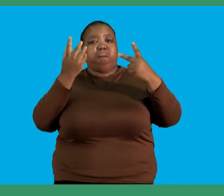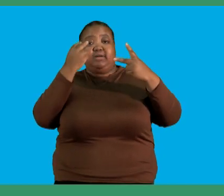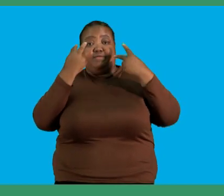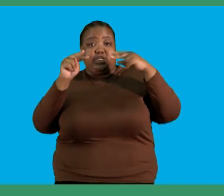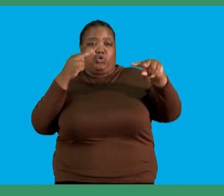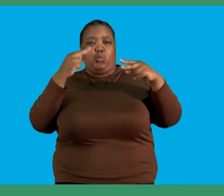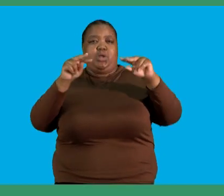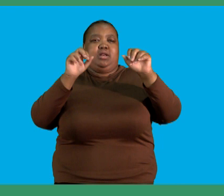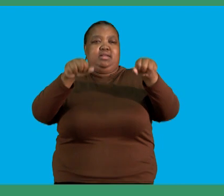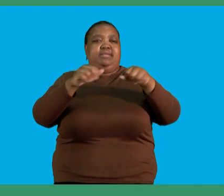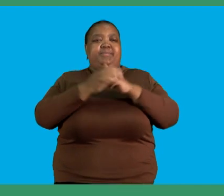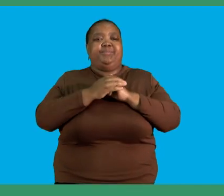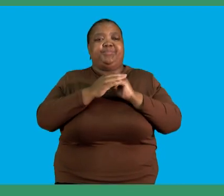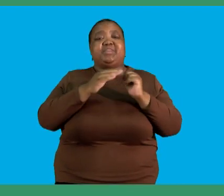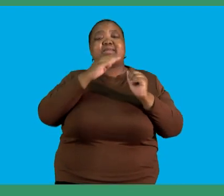your flip.